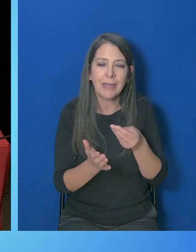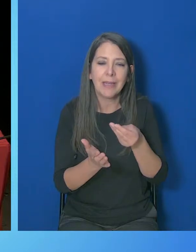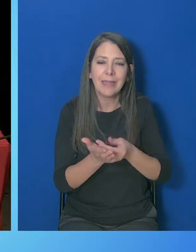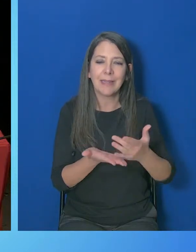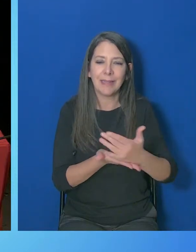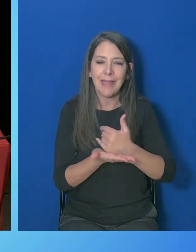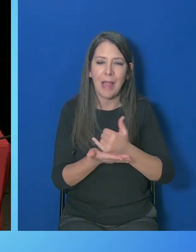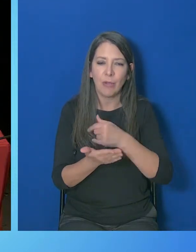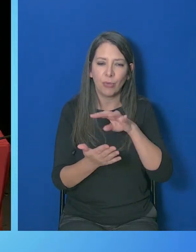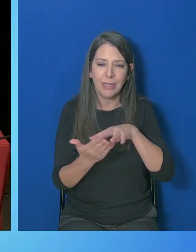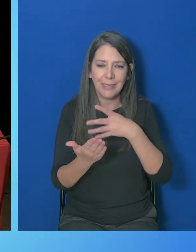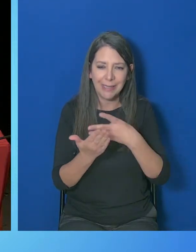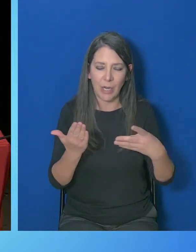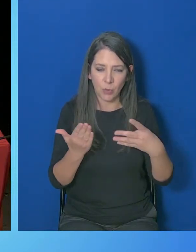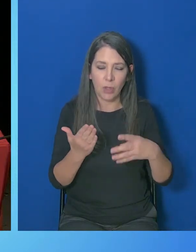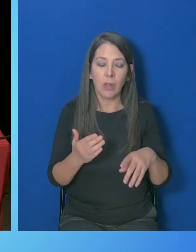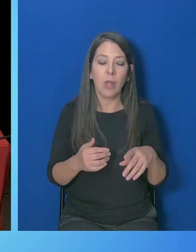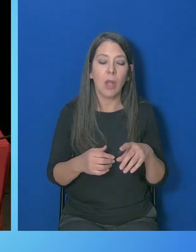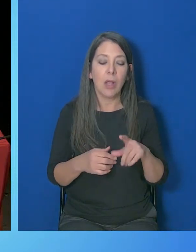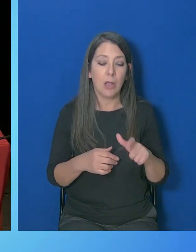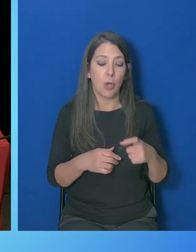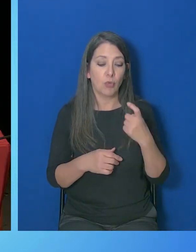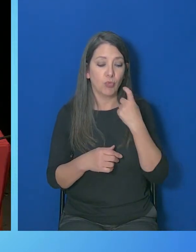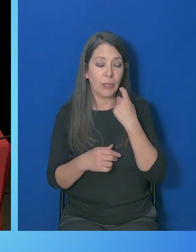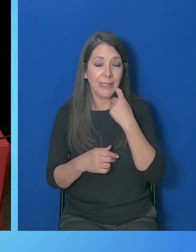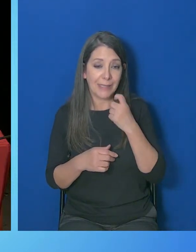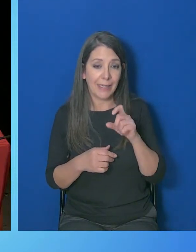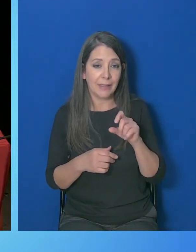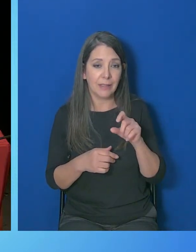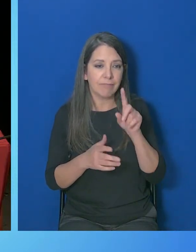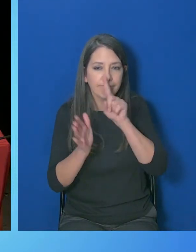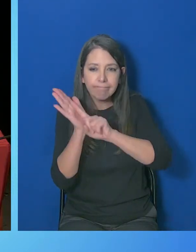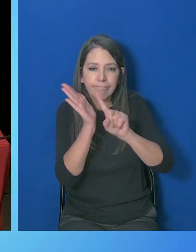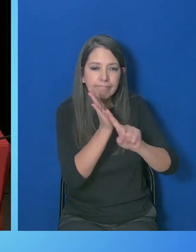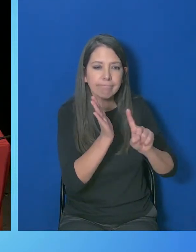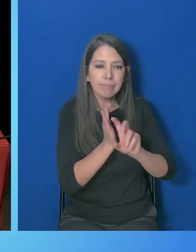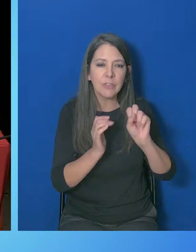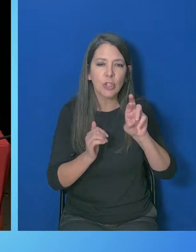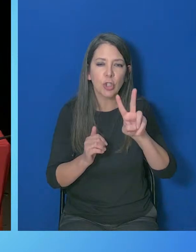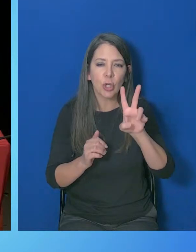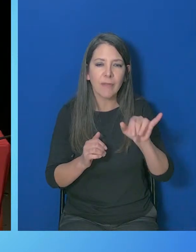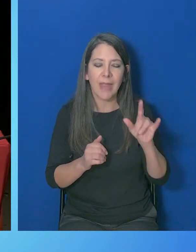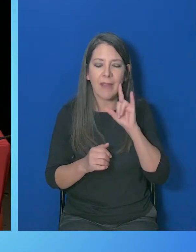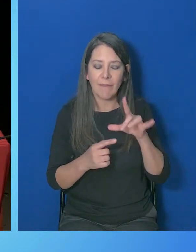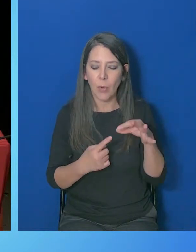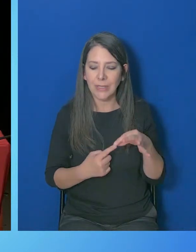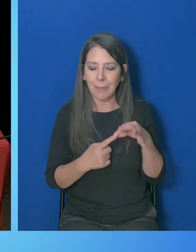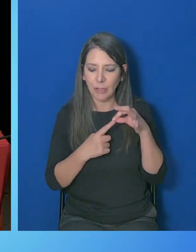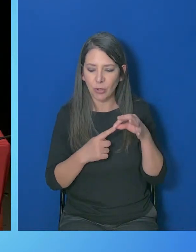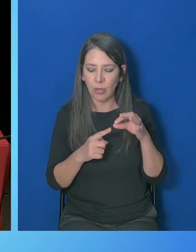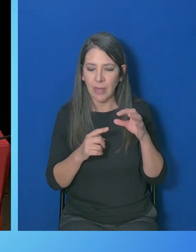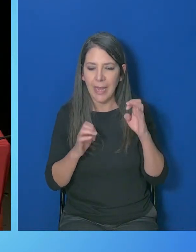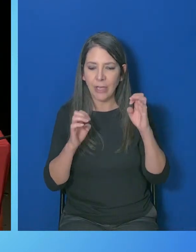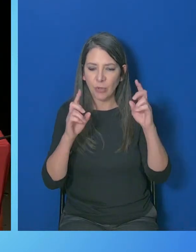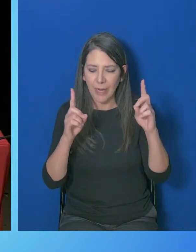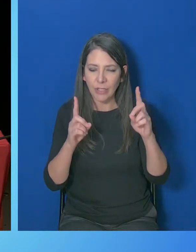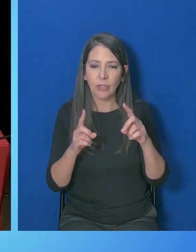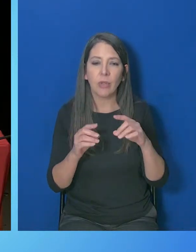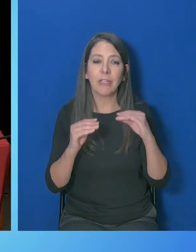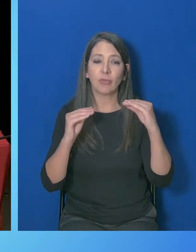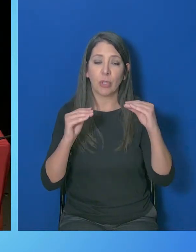schedule, where a recent market survey was conducted for special educational instructional